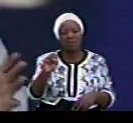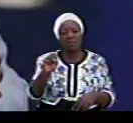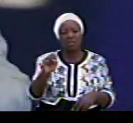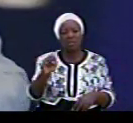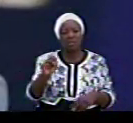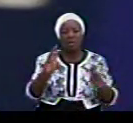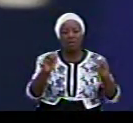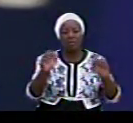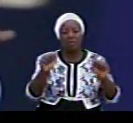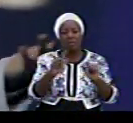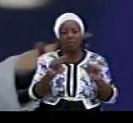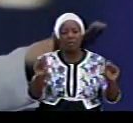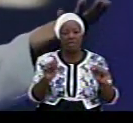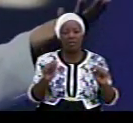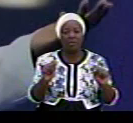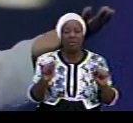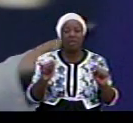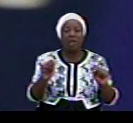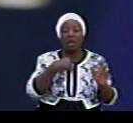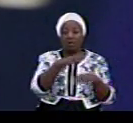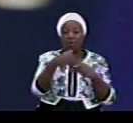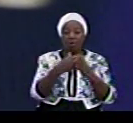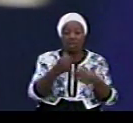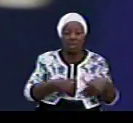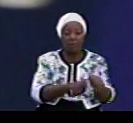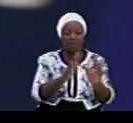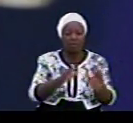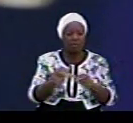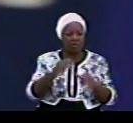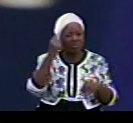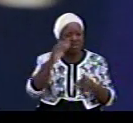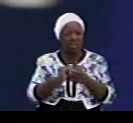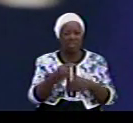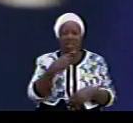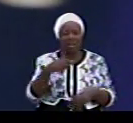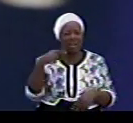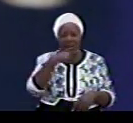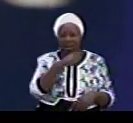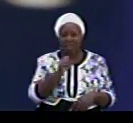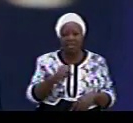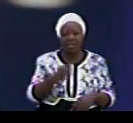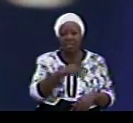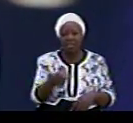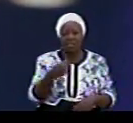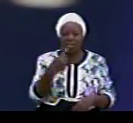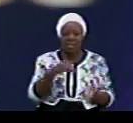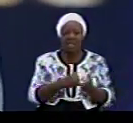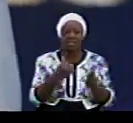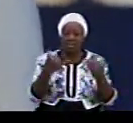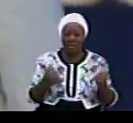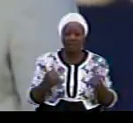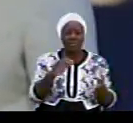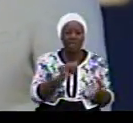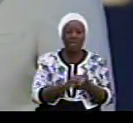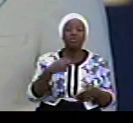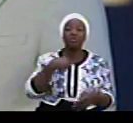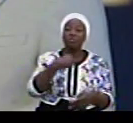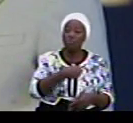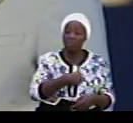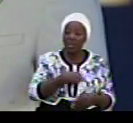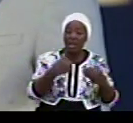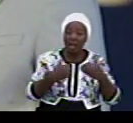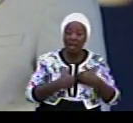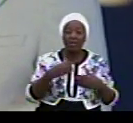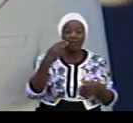the apostles, do you think they are telling a lie? They said it already. We have